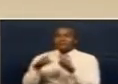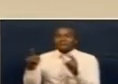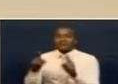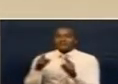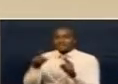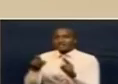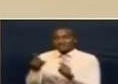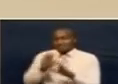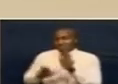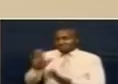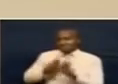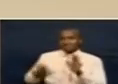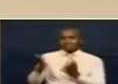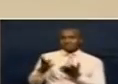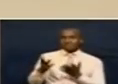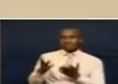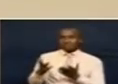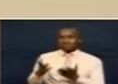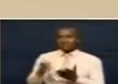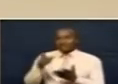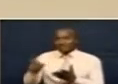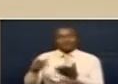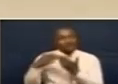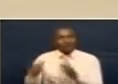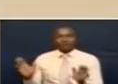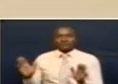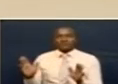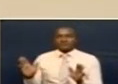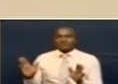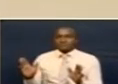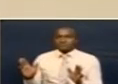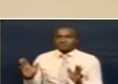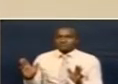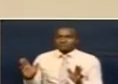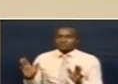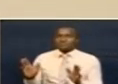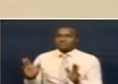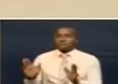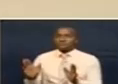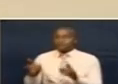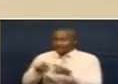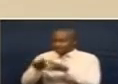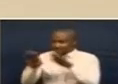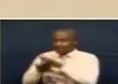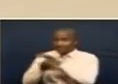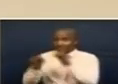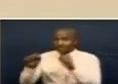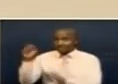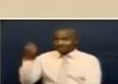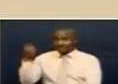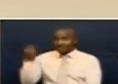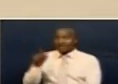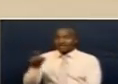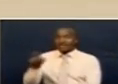backtracked, joined the ruling party, that's how he lost the ground totally. And as a vice president of the Republic of Kenya, he